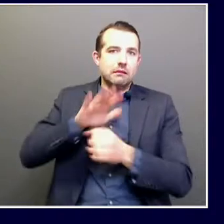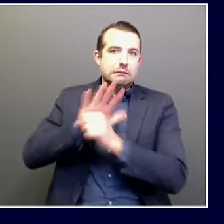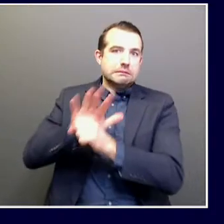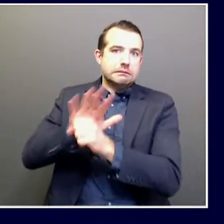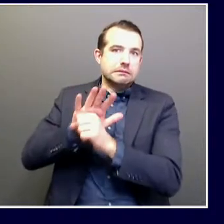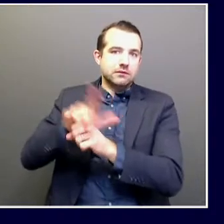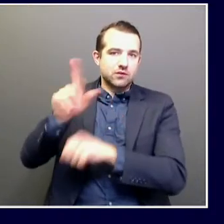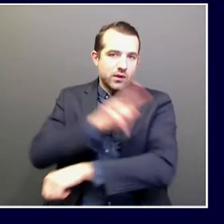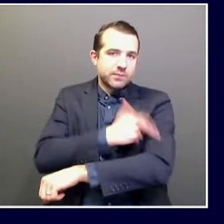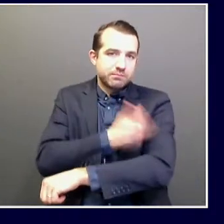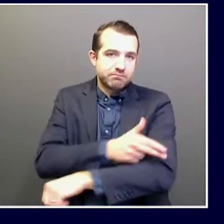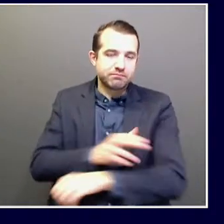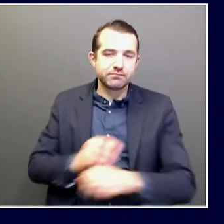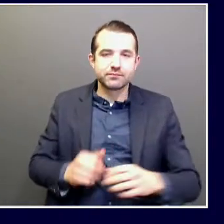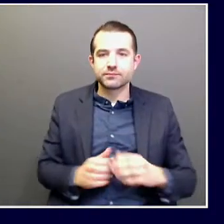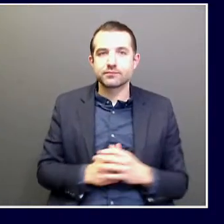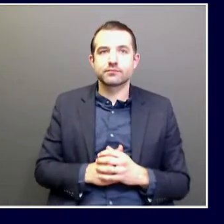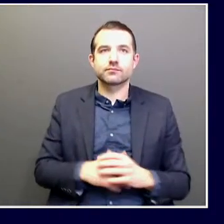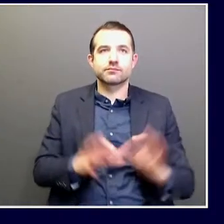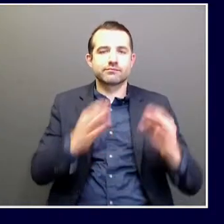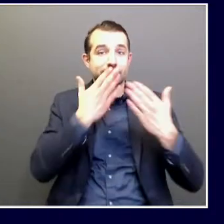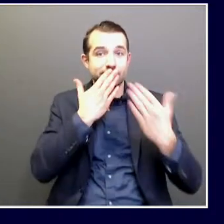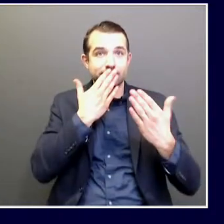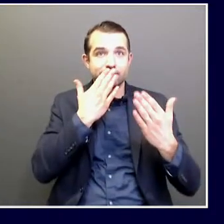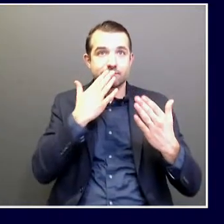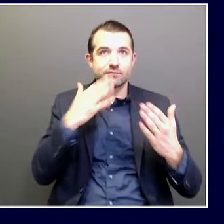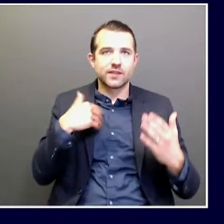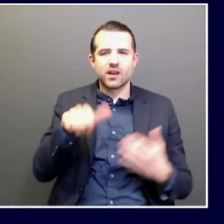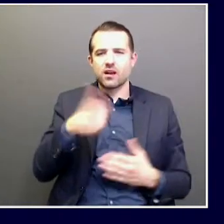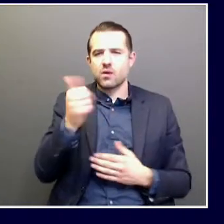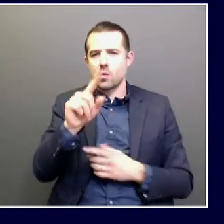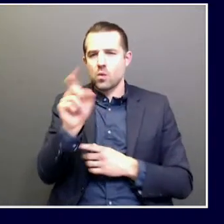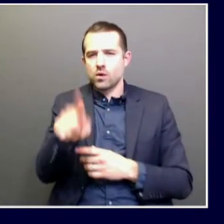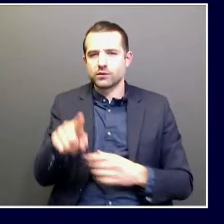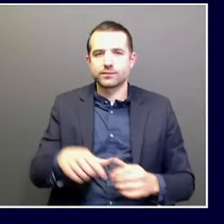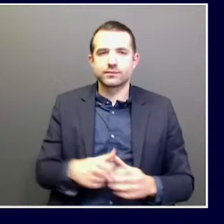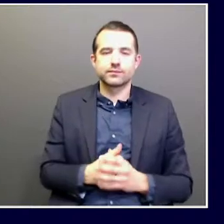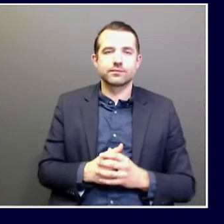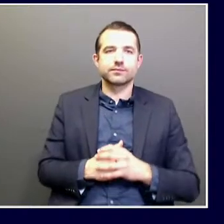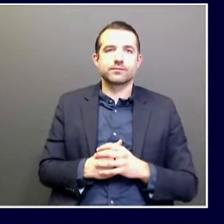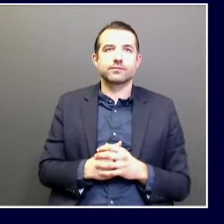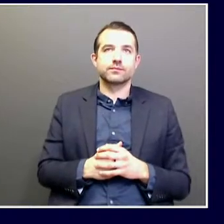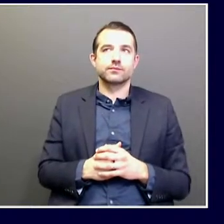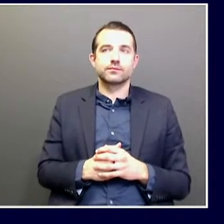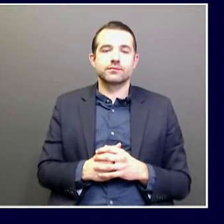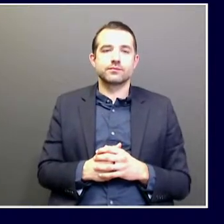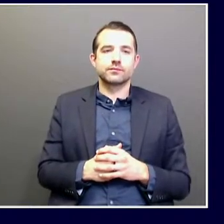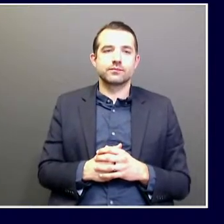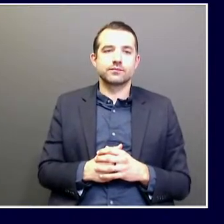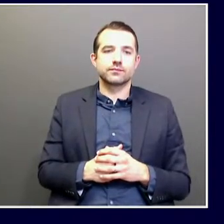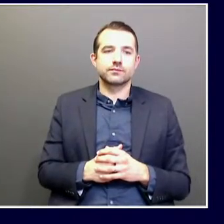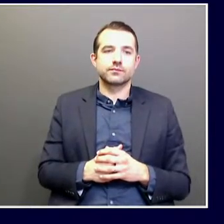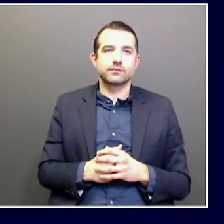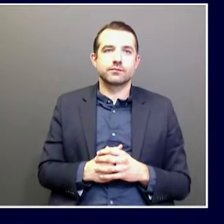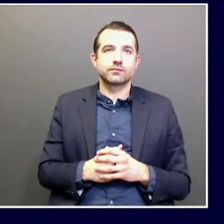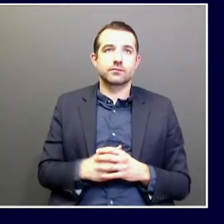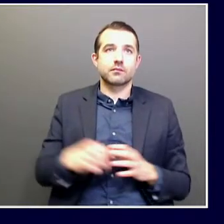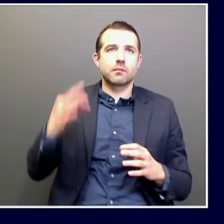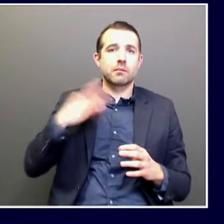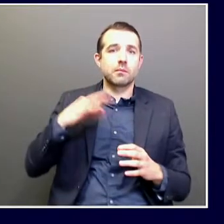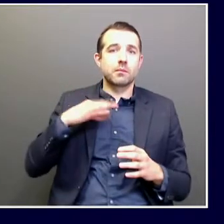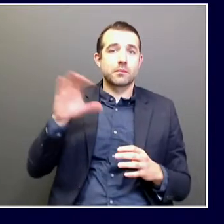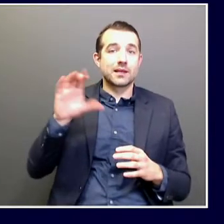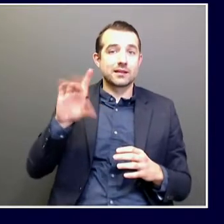Great, thank you. My other question is just that I know Maine CDC is now sharing once a week on Thursdays the number, or